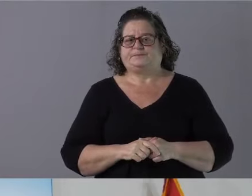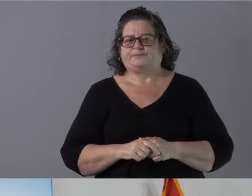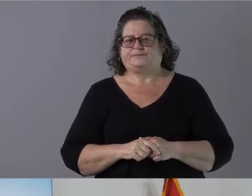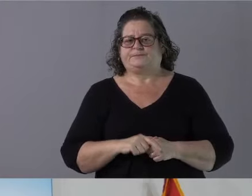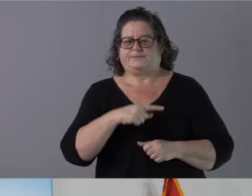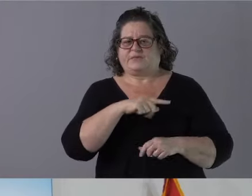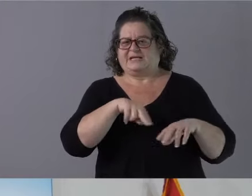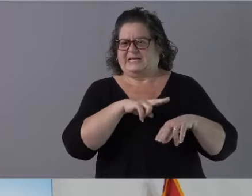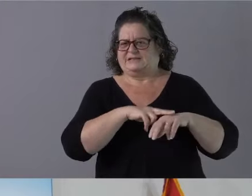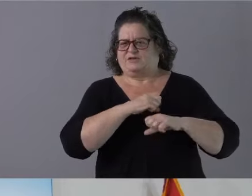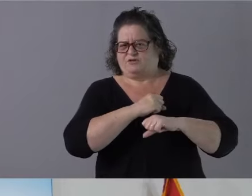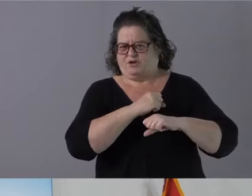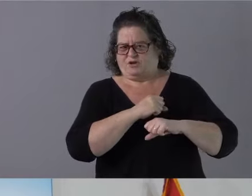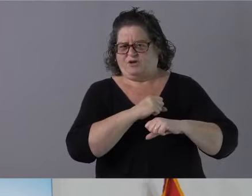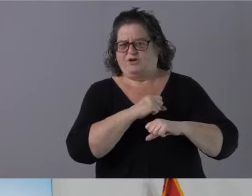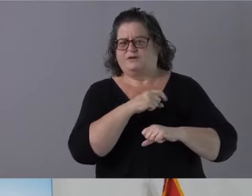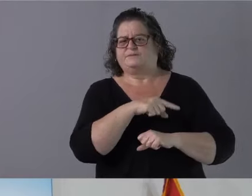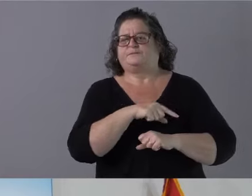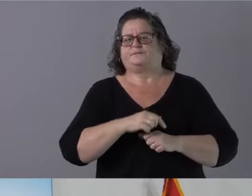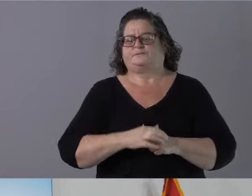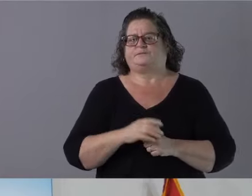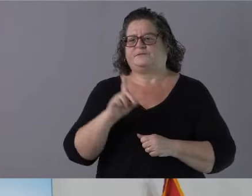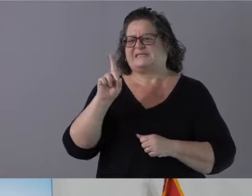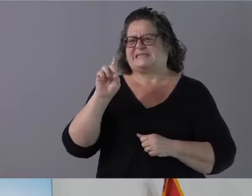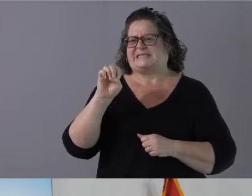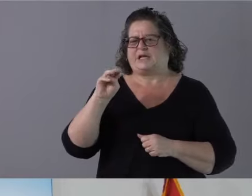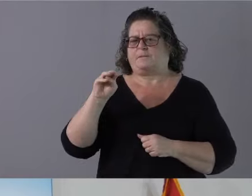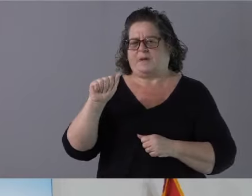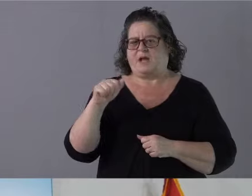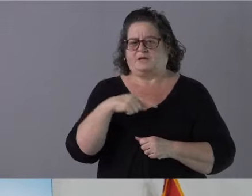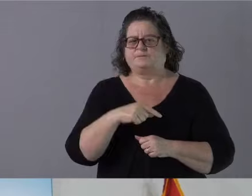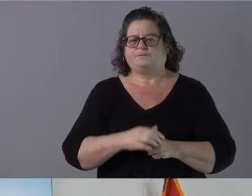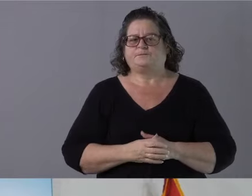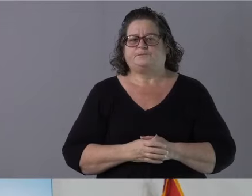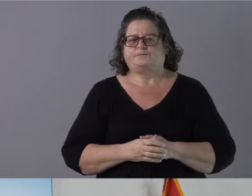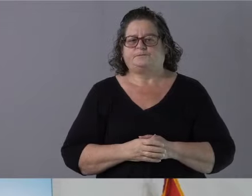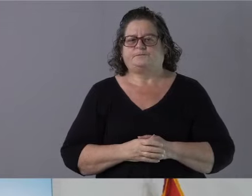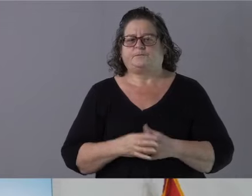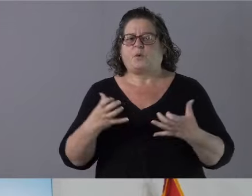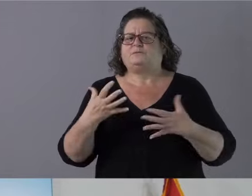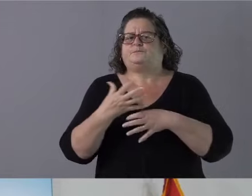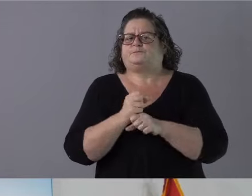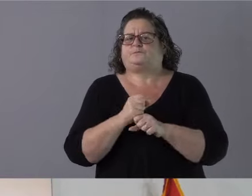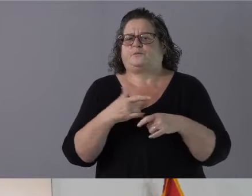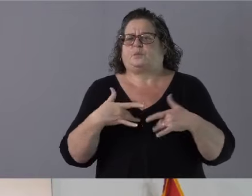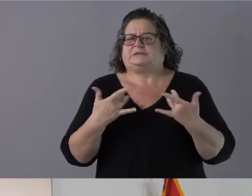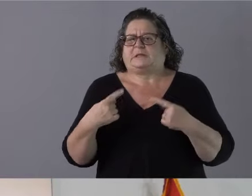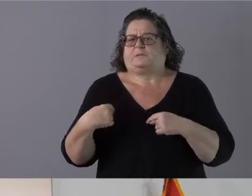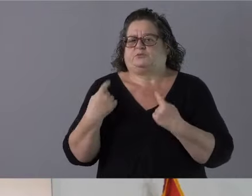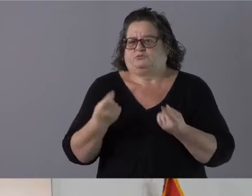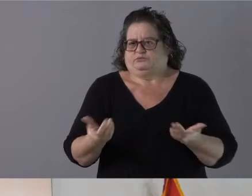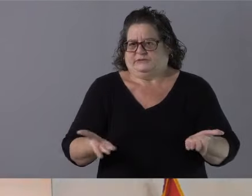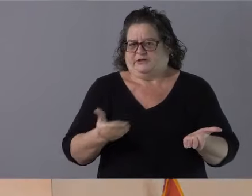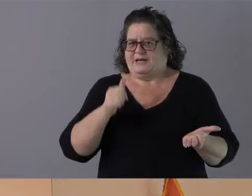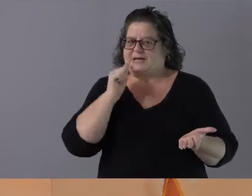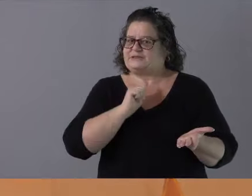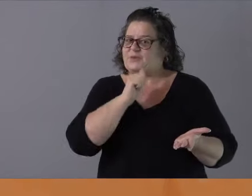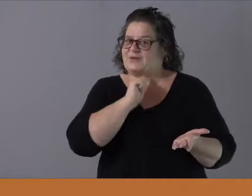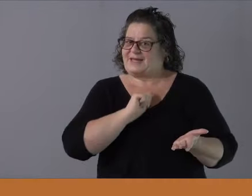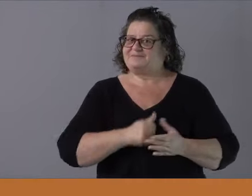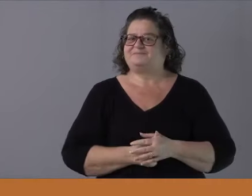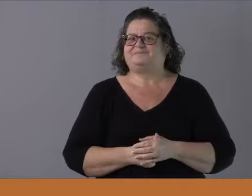DEMA. I want to give you the latest update on where we are in Arizona. And I want to begin again by